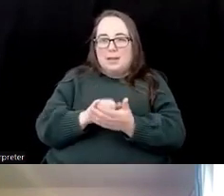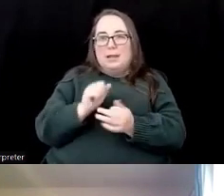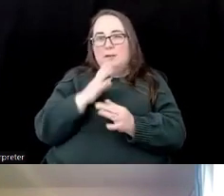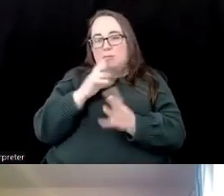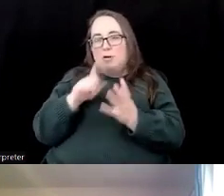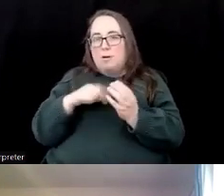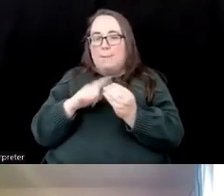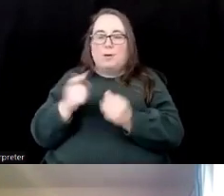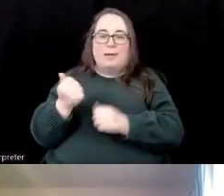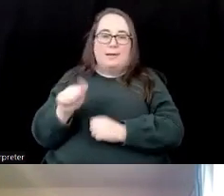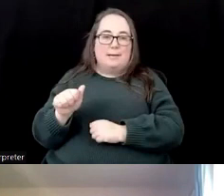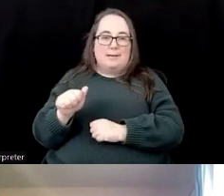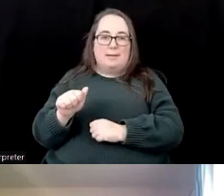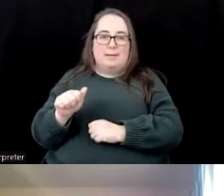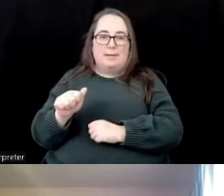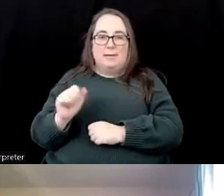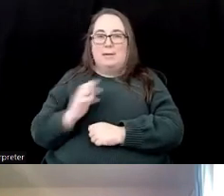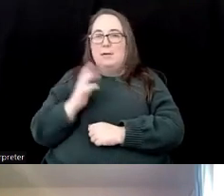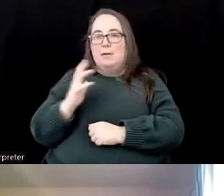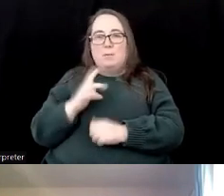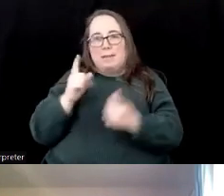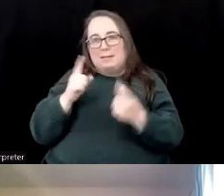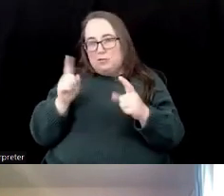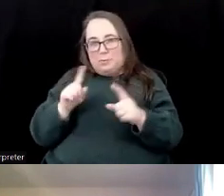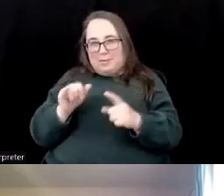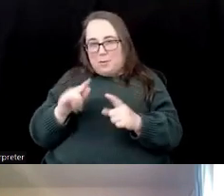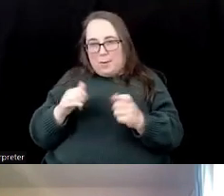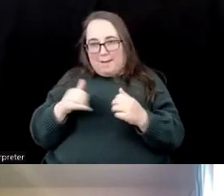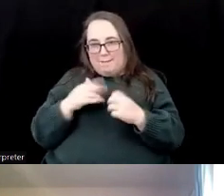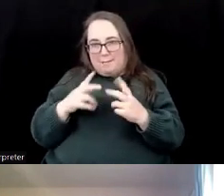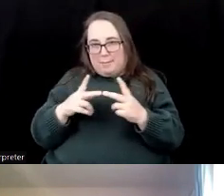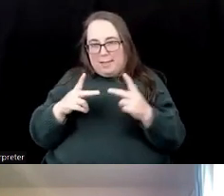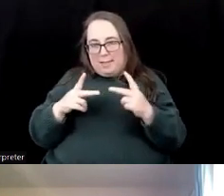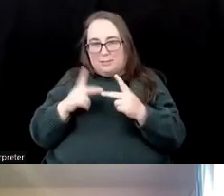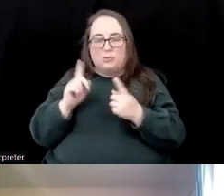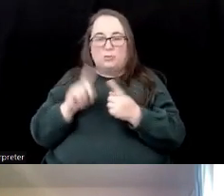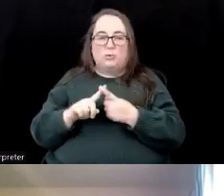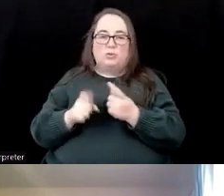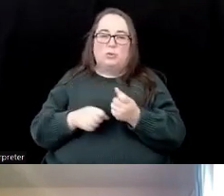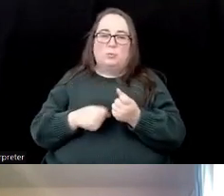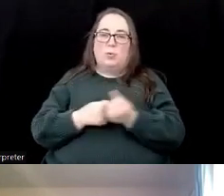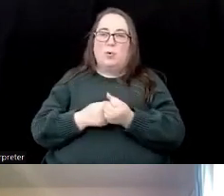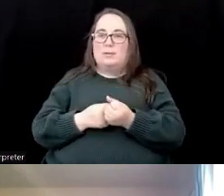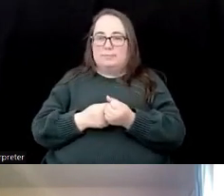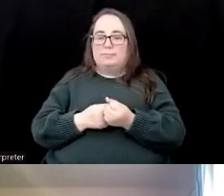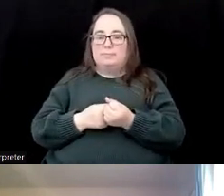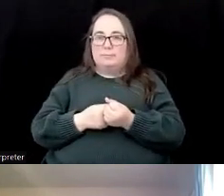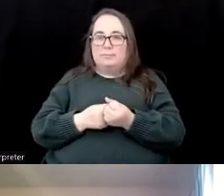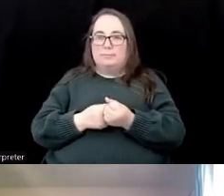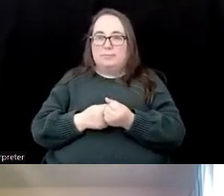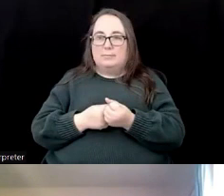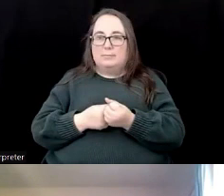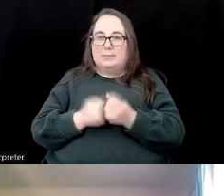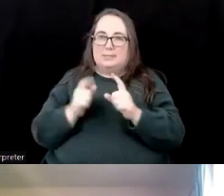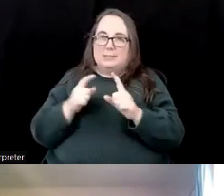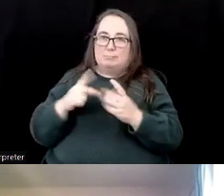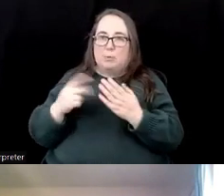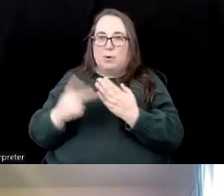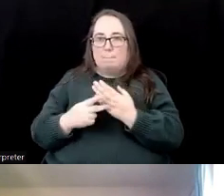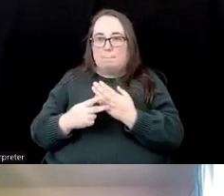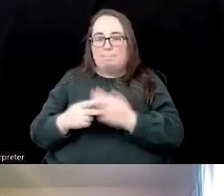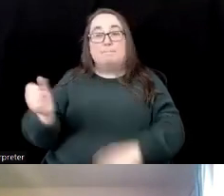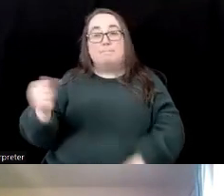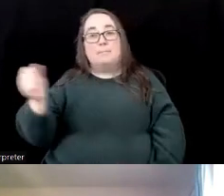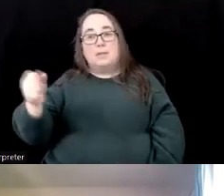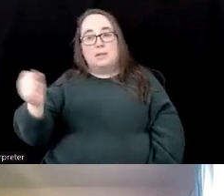any formalized agreements that you have in place in order to support this initiative? Sure,